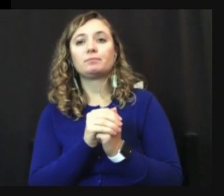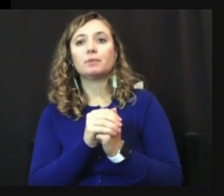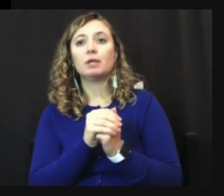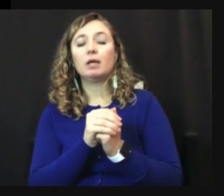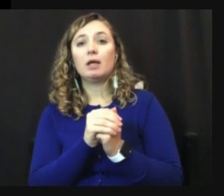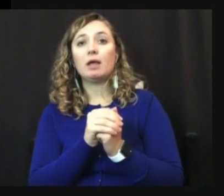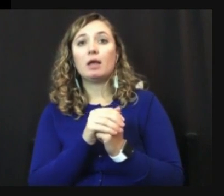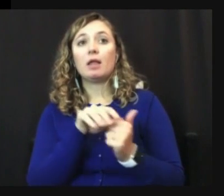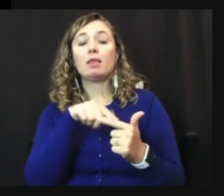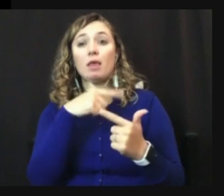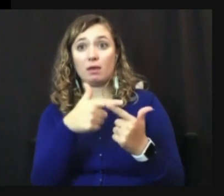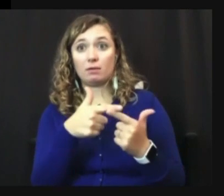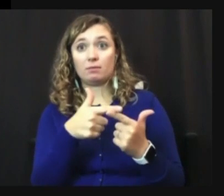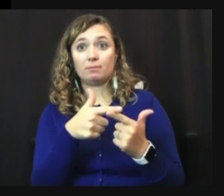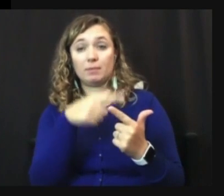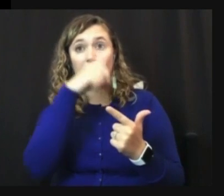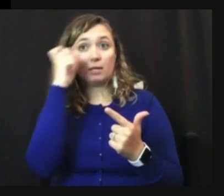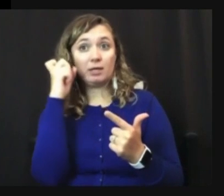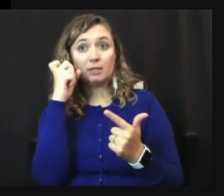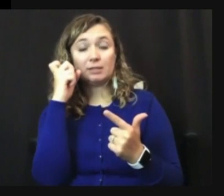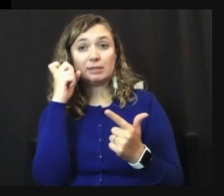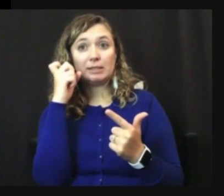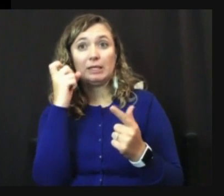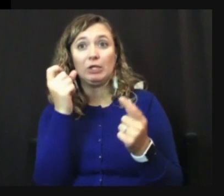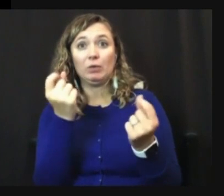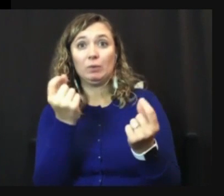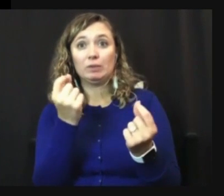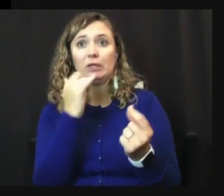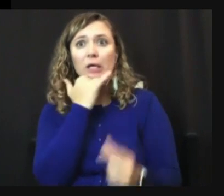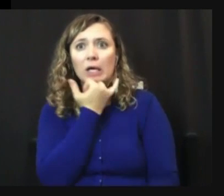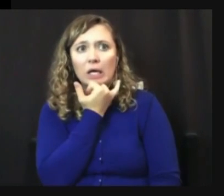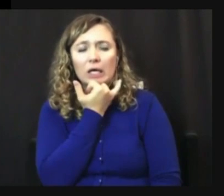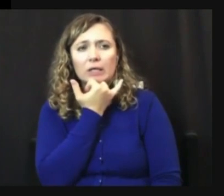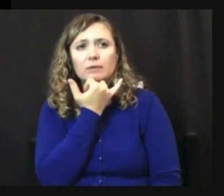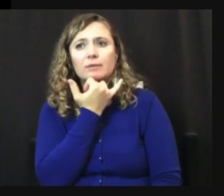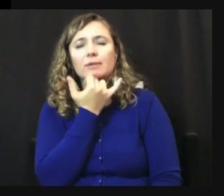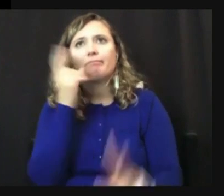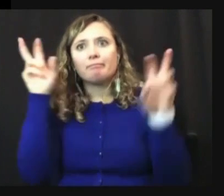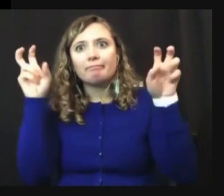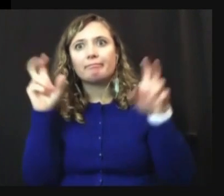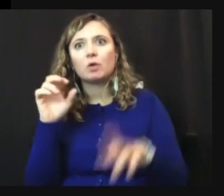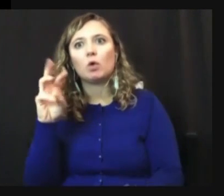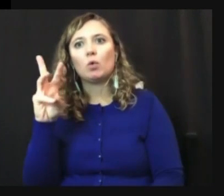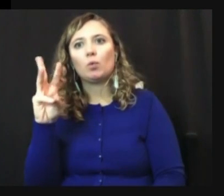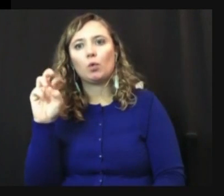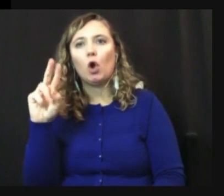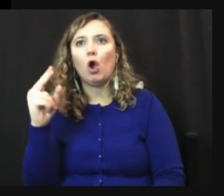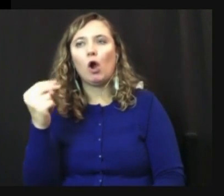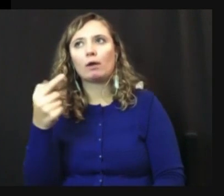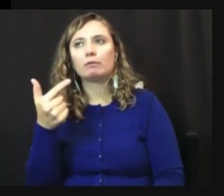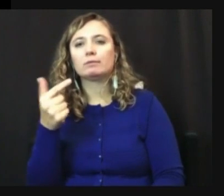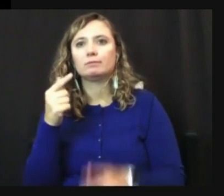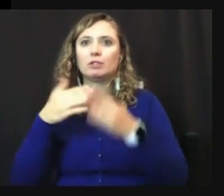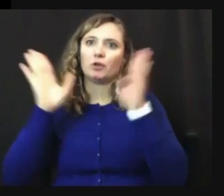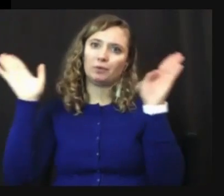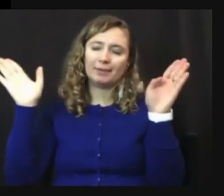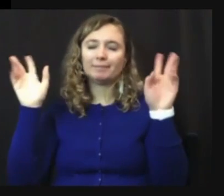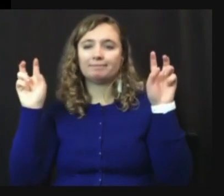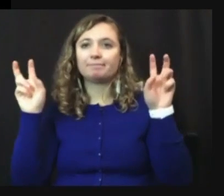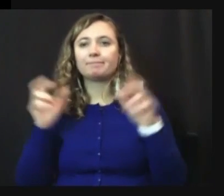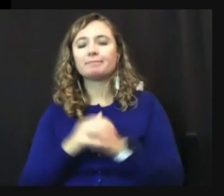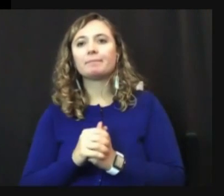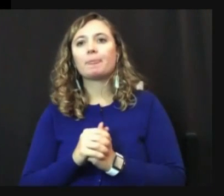And then because they did it wrong, and I'm using wrong very, very generally here, that